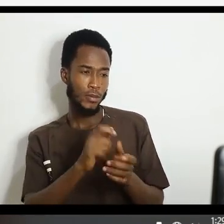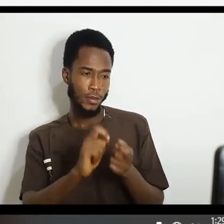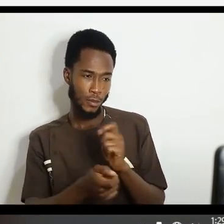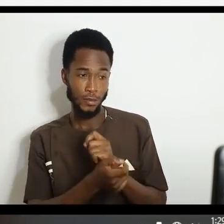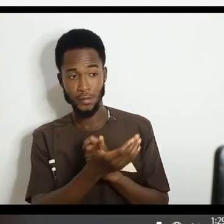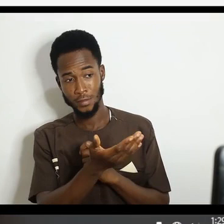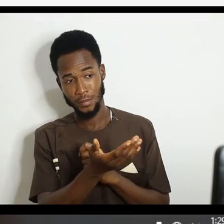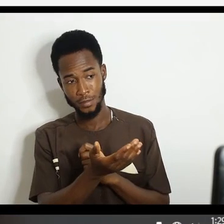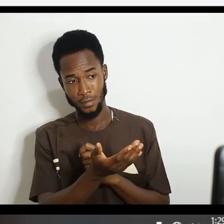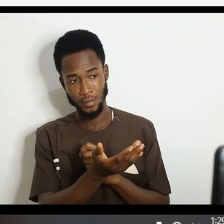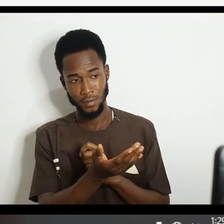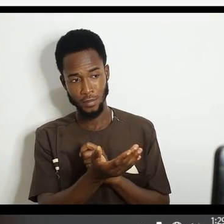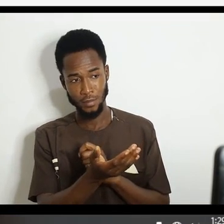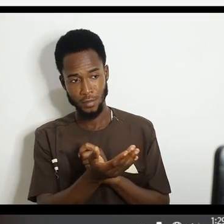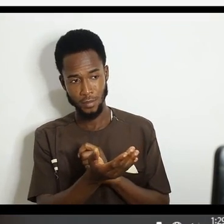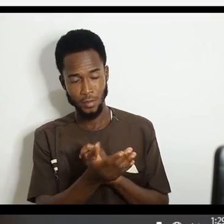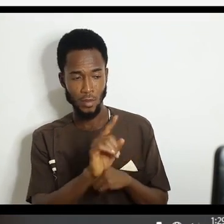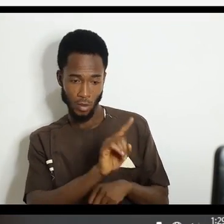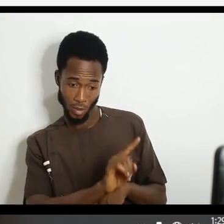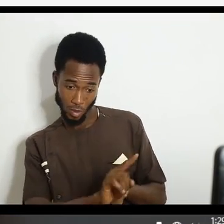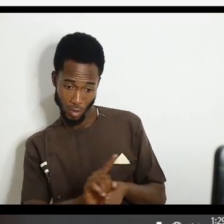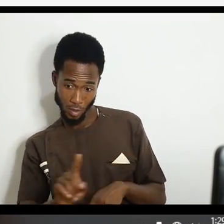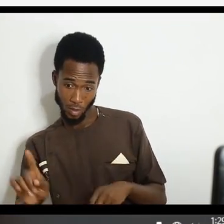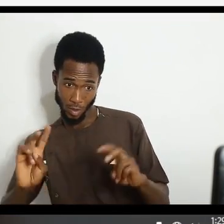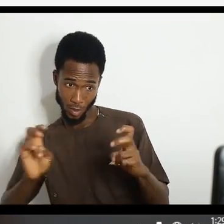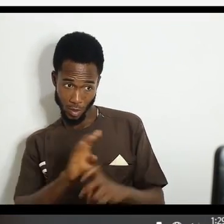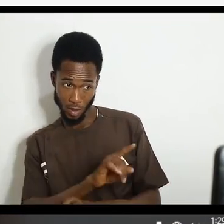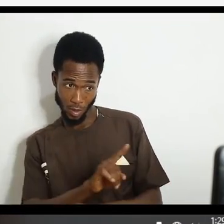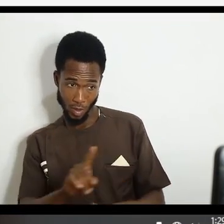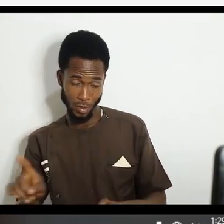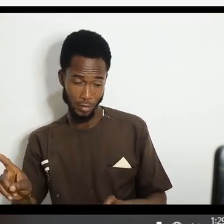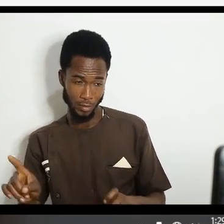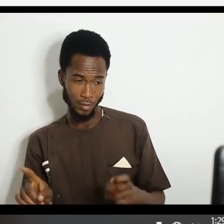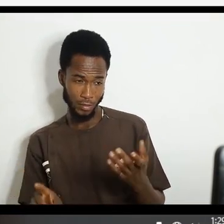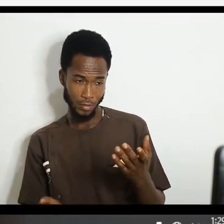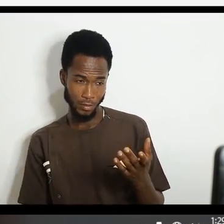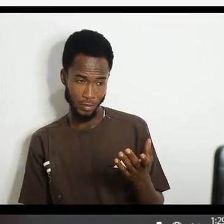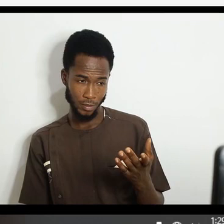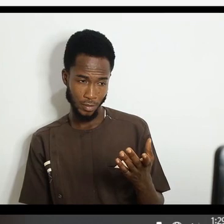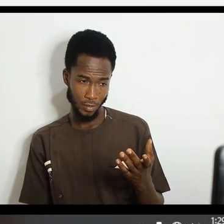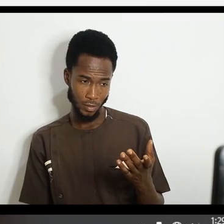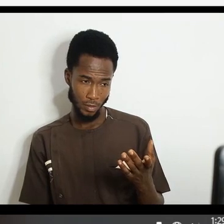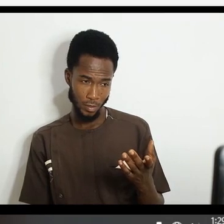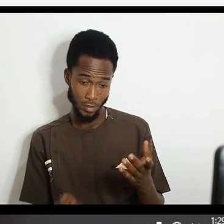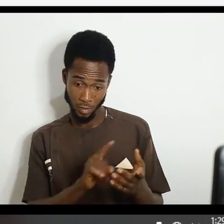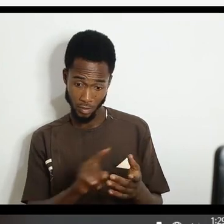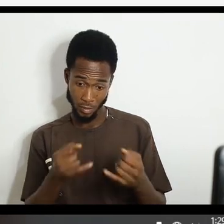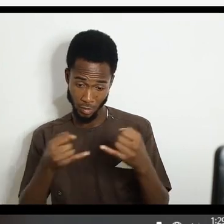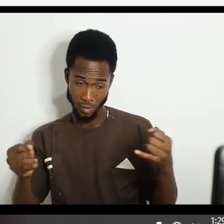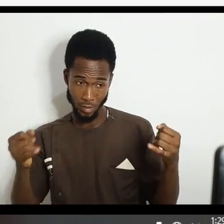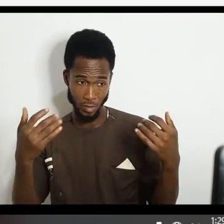done. So let's highlight this one, this here. Let's underline